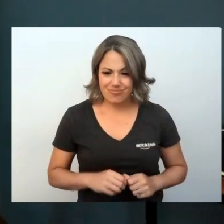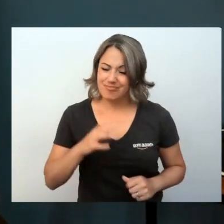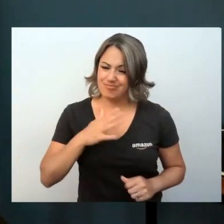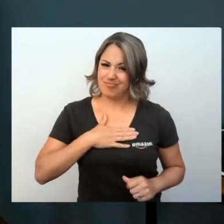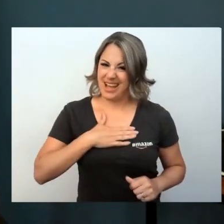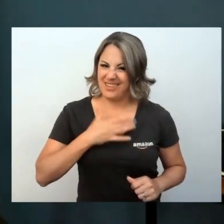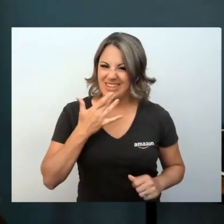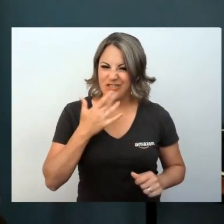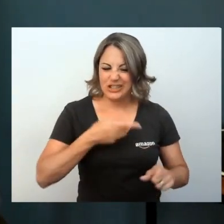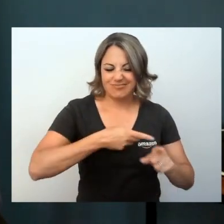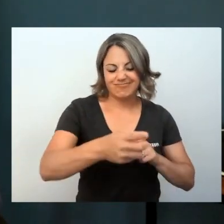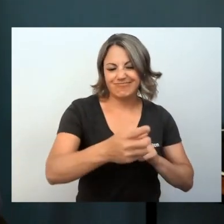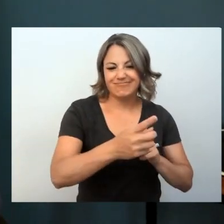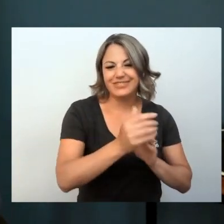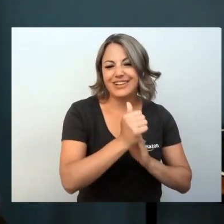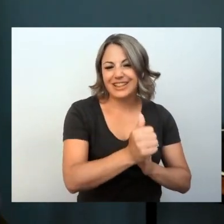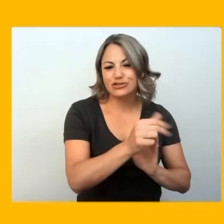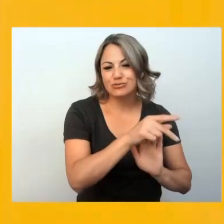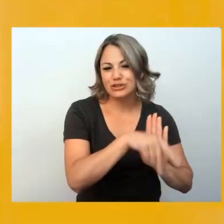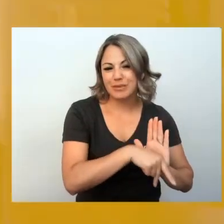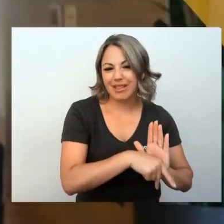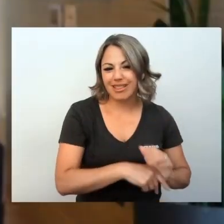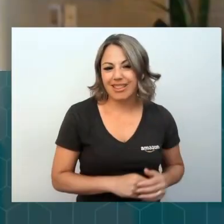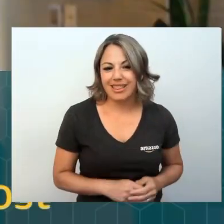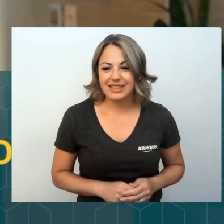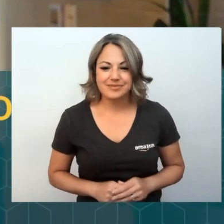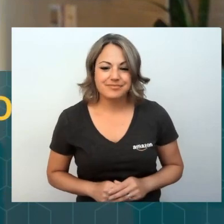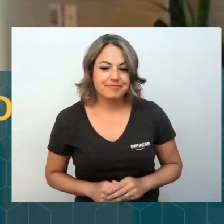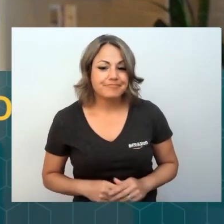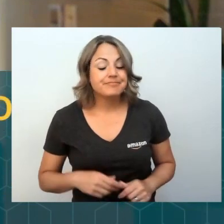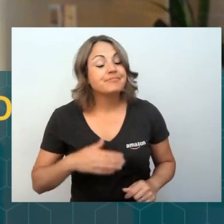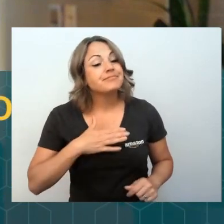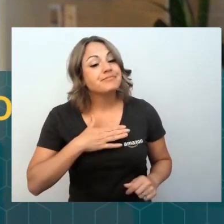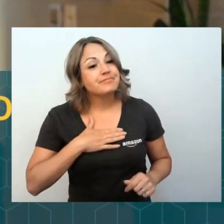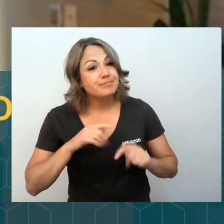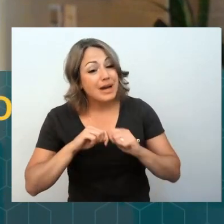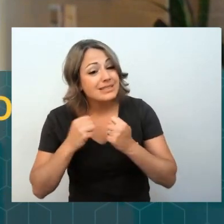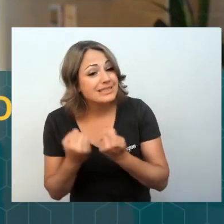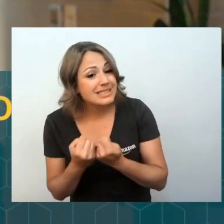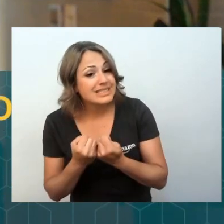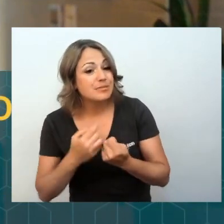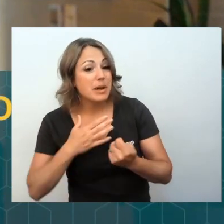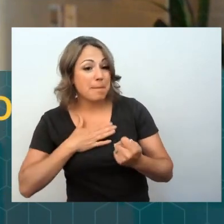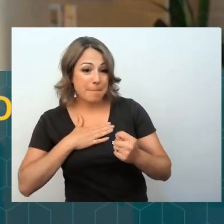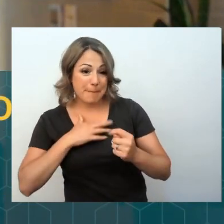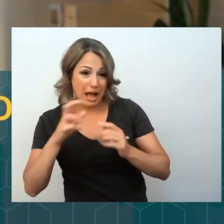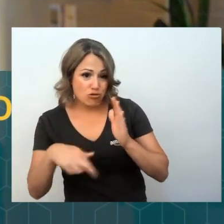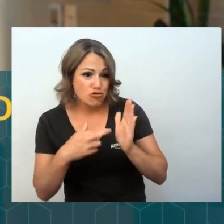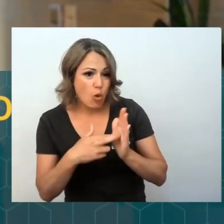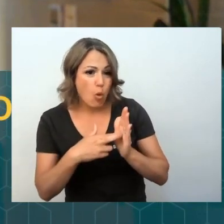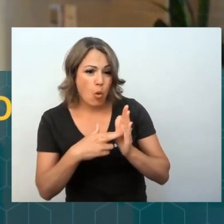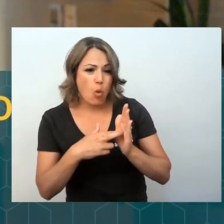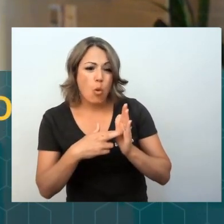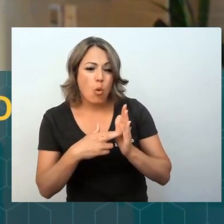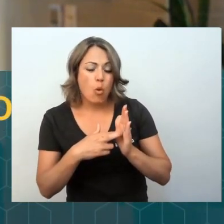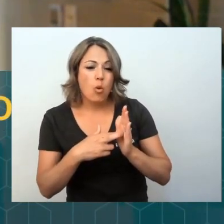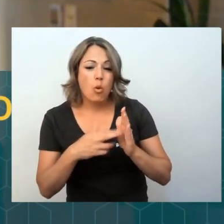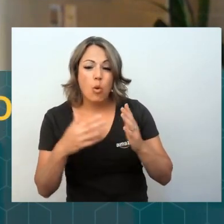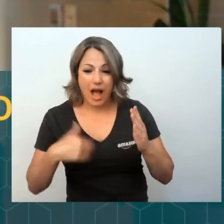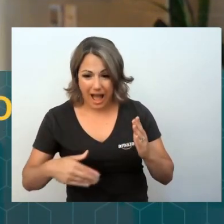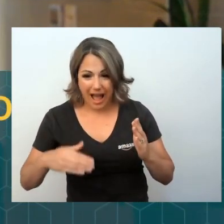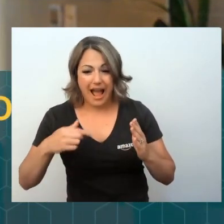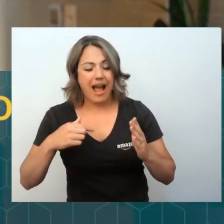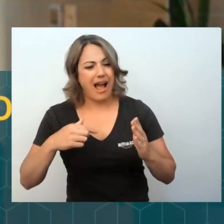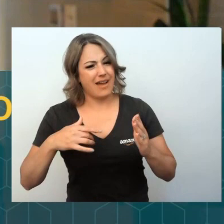my favorite leadership principle. I love that my team and in my role I get to be really focused on inclusivity,